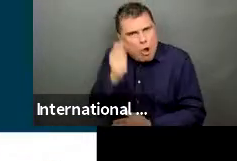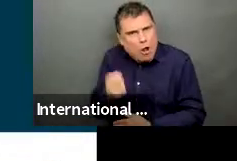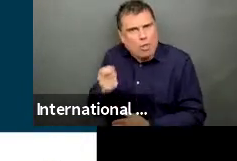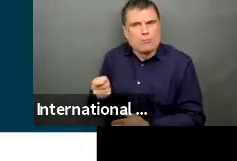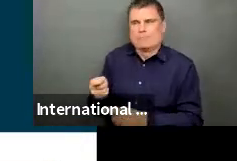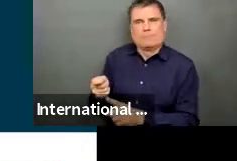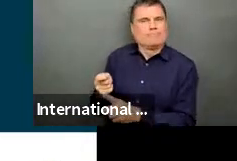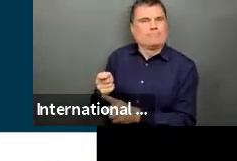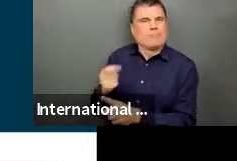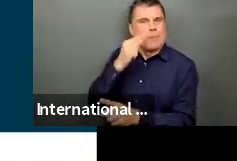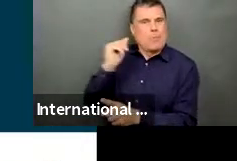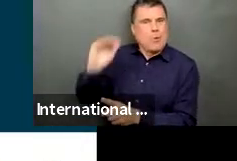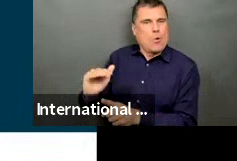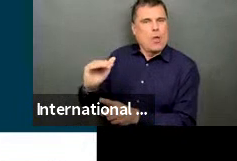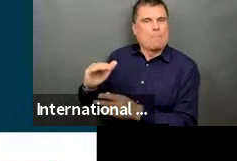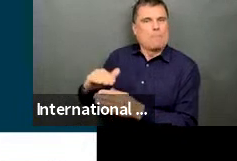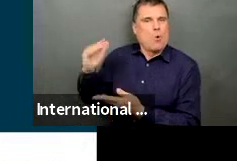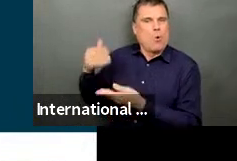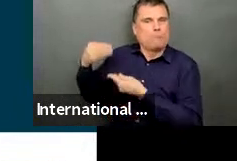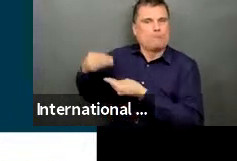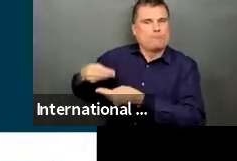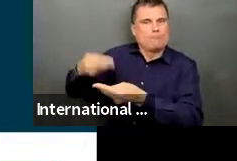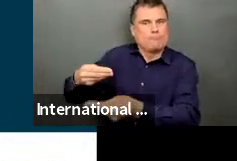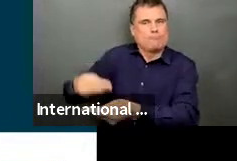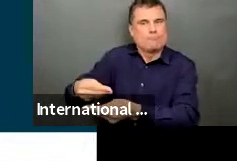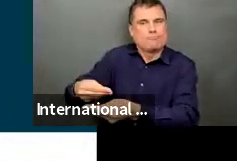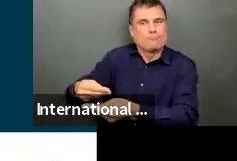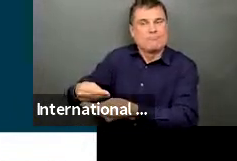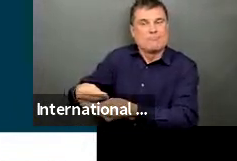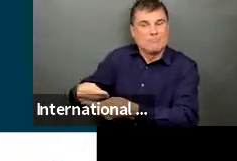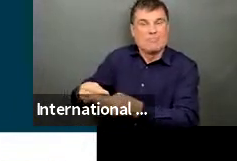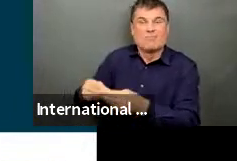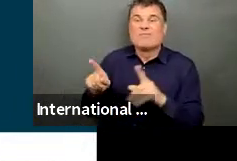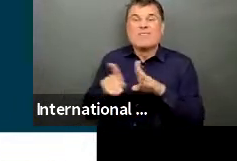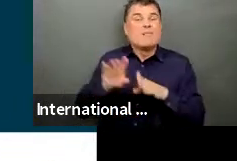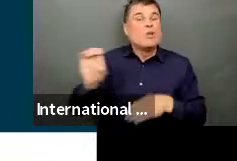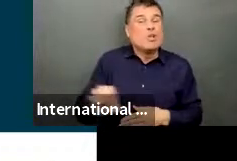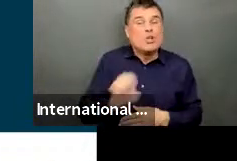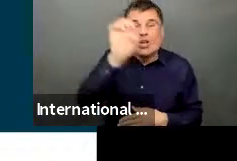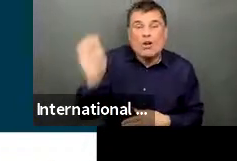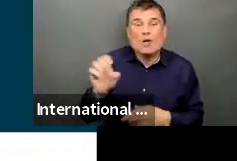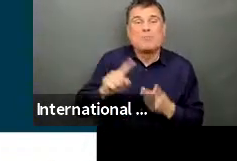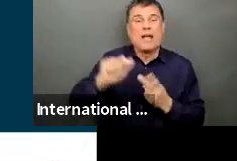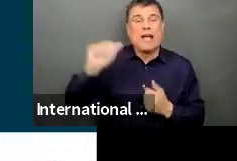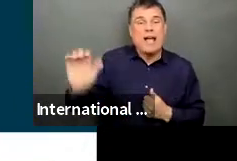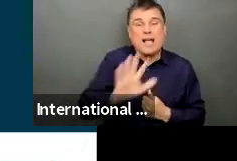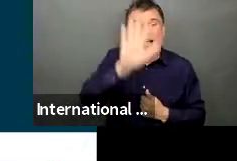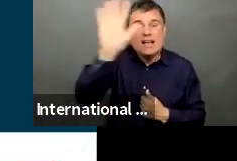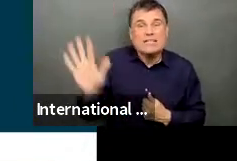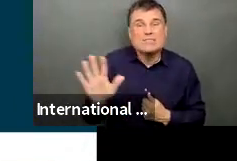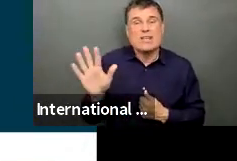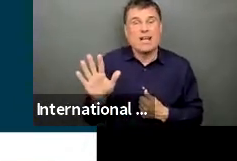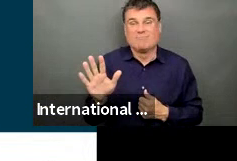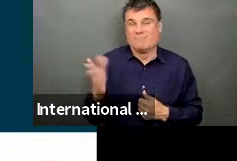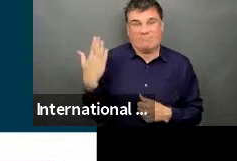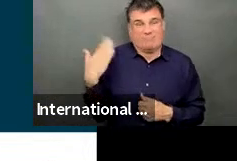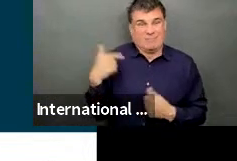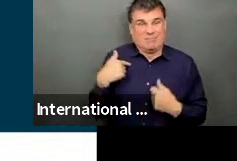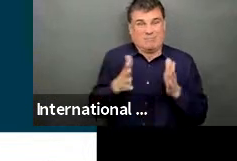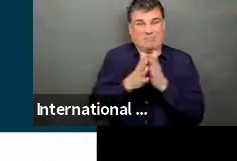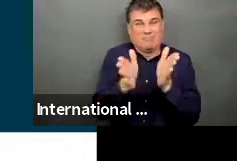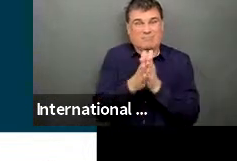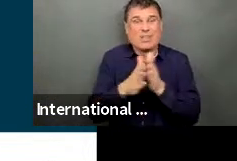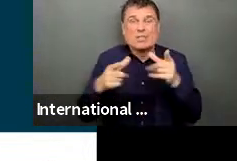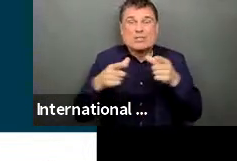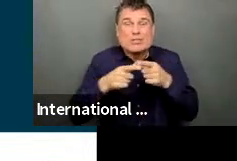many Asian and European countries, like, for example, I mentioned earlier, Japan or Thailand, but I